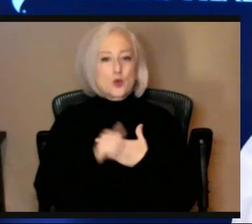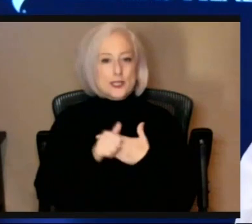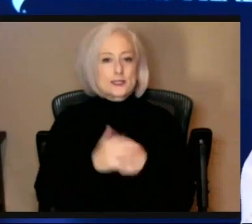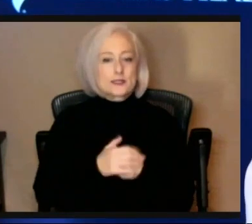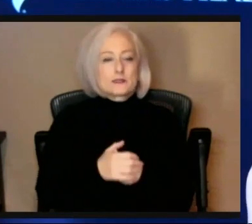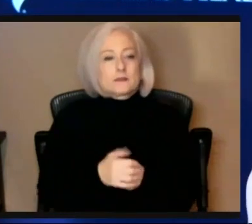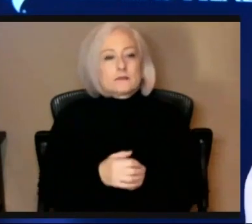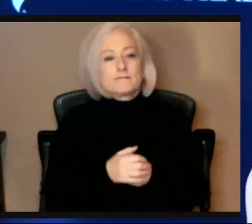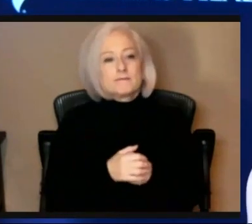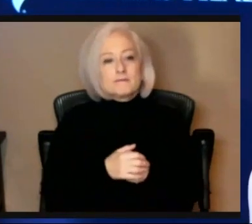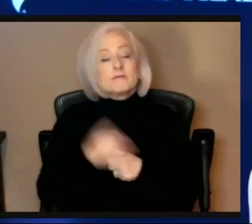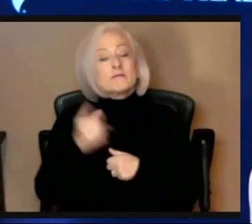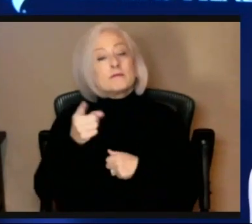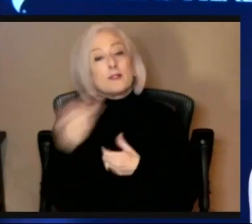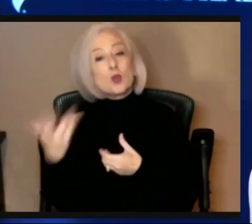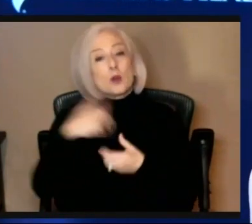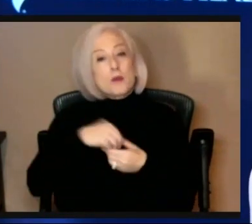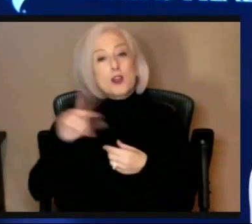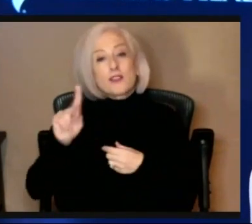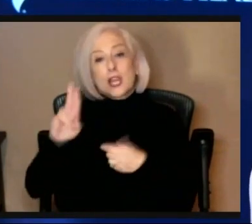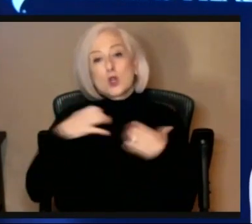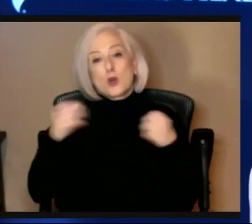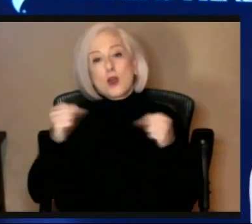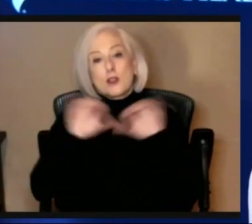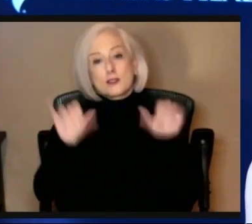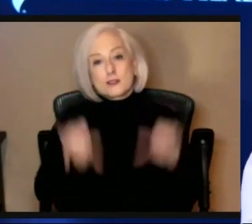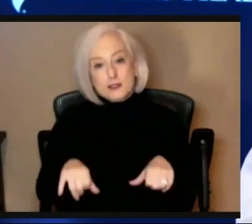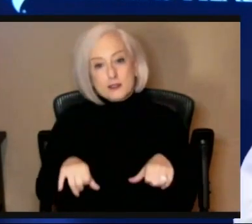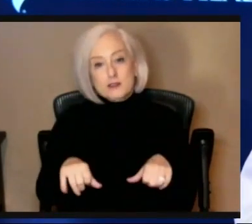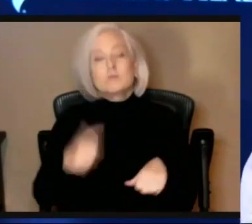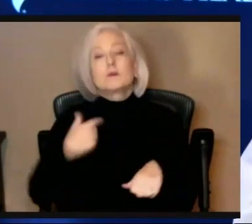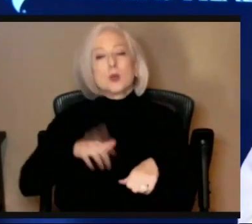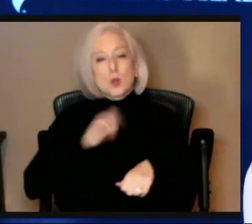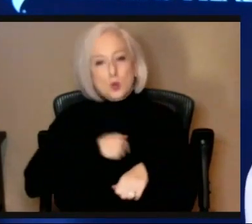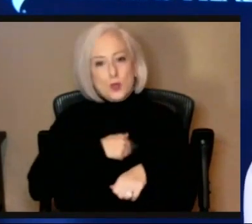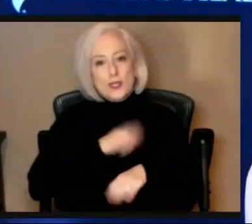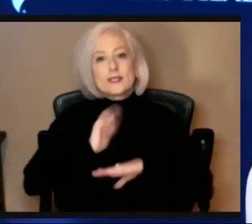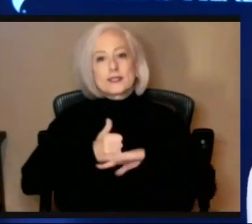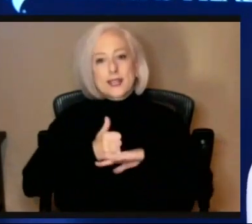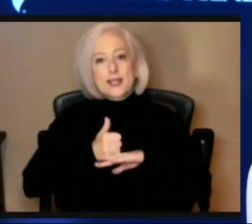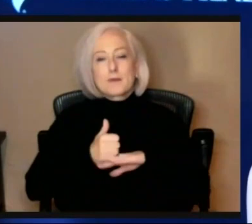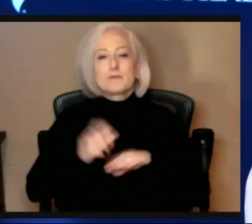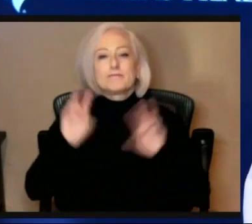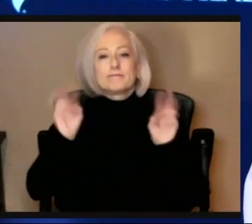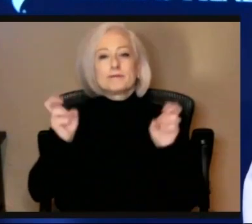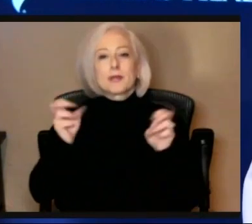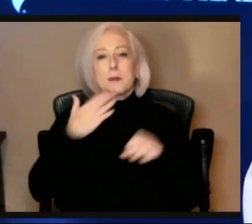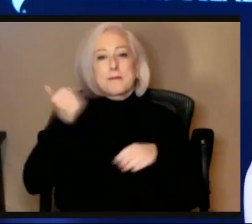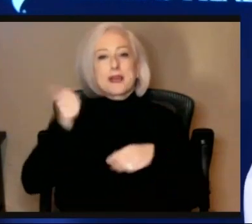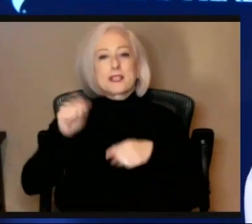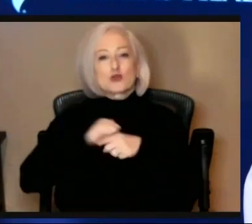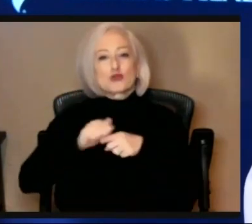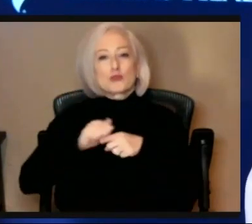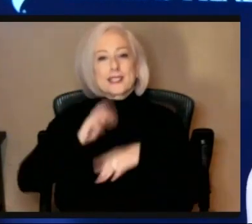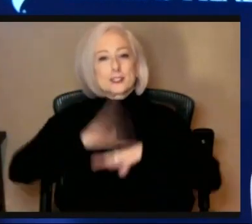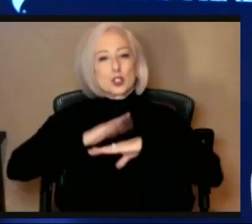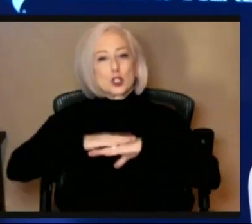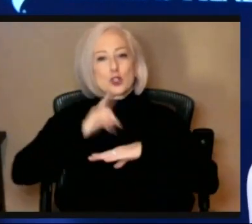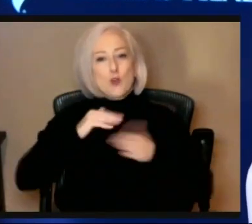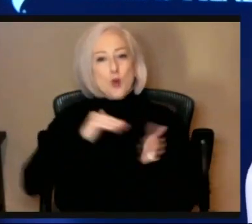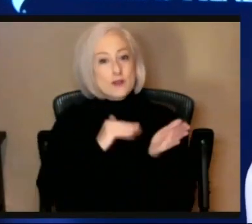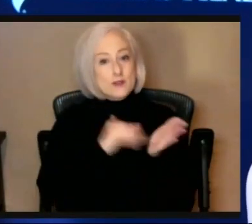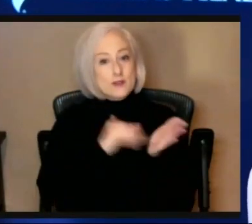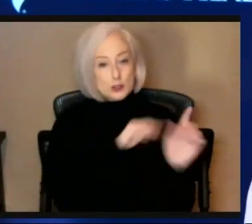If you're part of the KU health system, we set up best practice alerts for physicians to remind them to